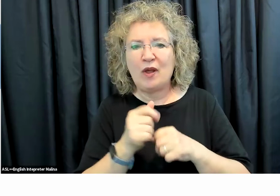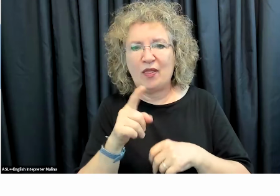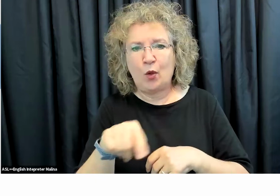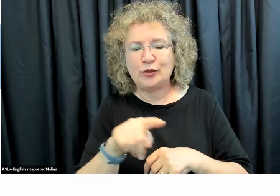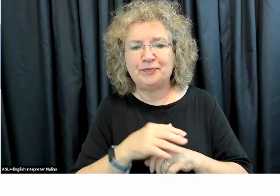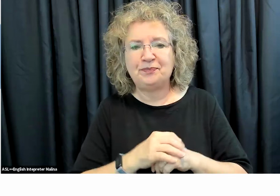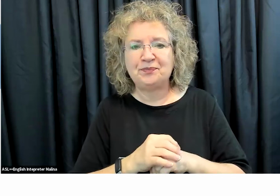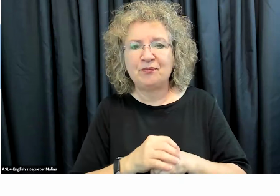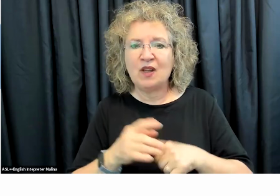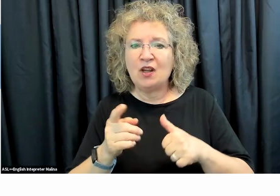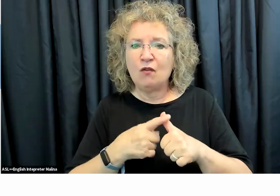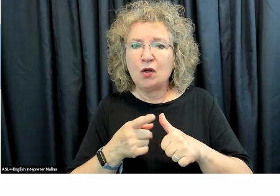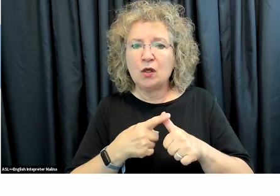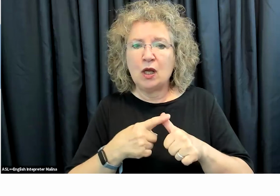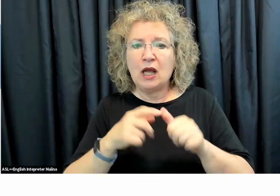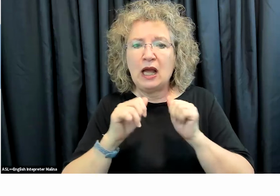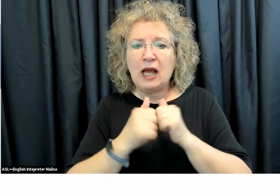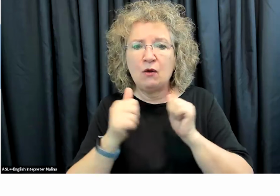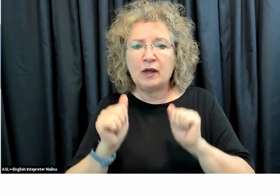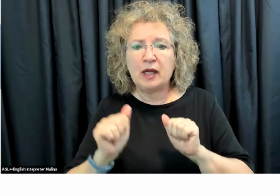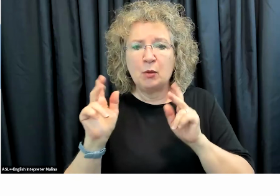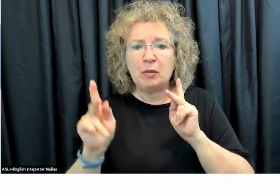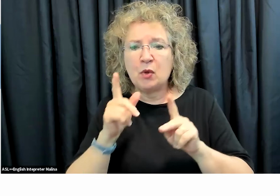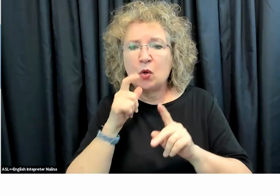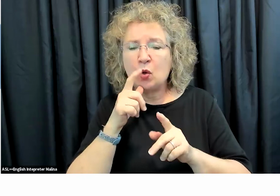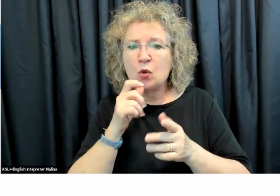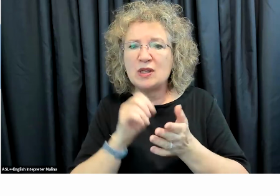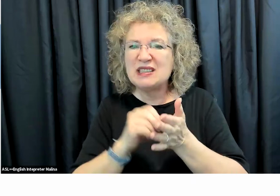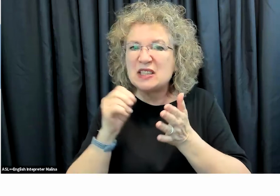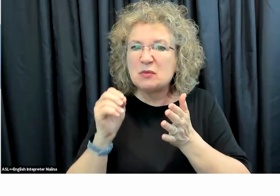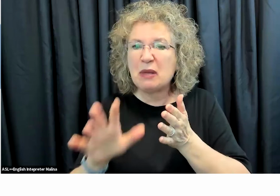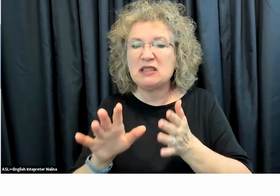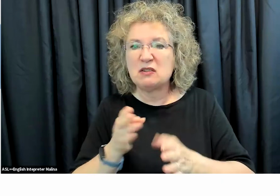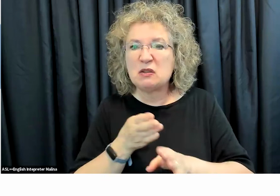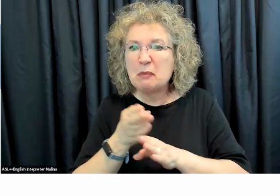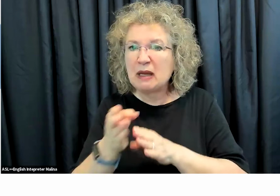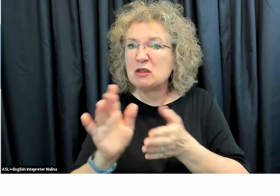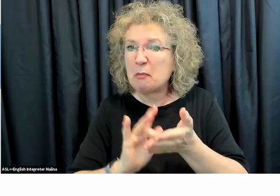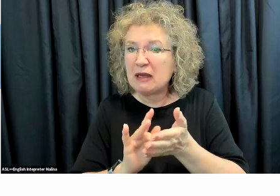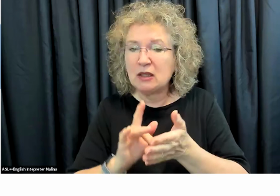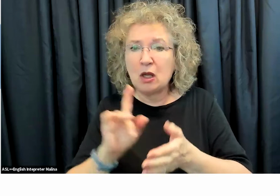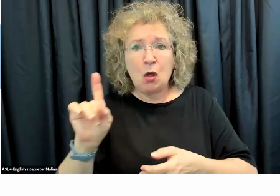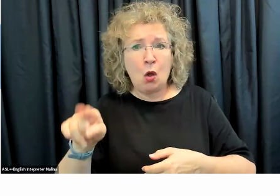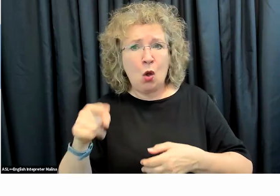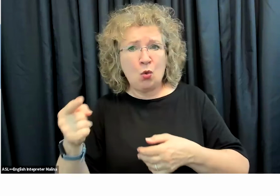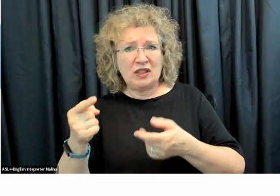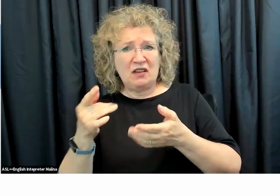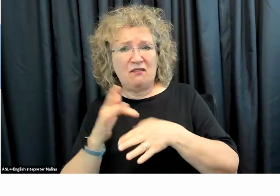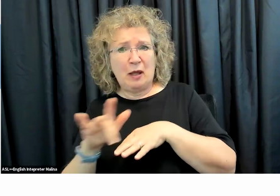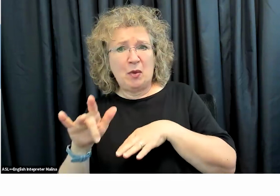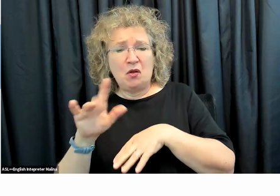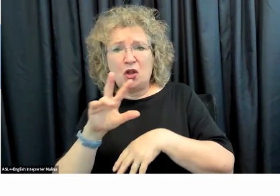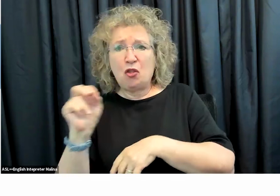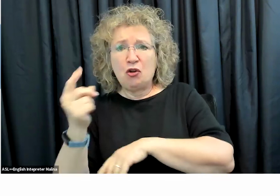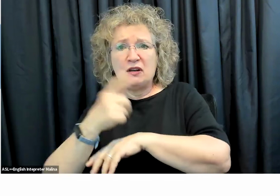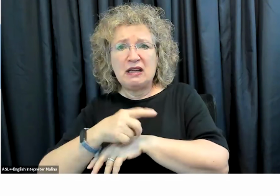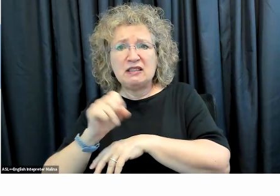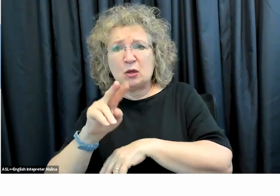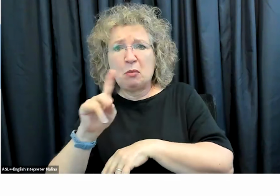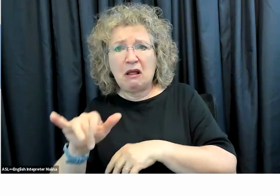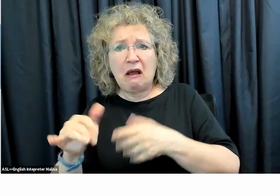The first one is, how can those whose expensive specialty meds are only available in a 30-day supply